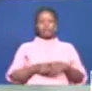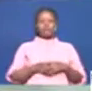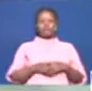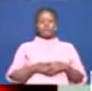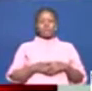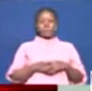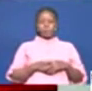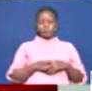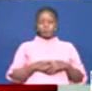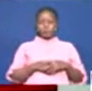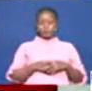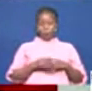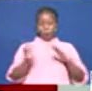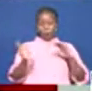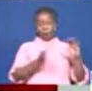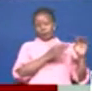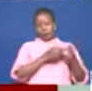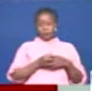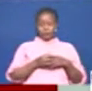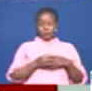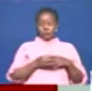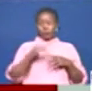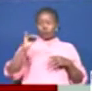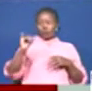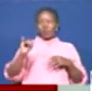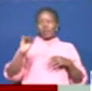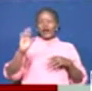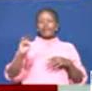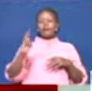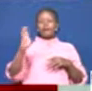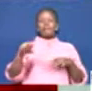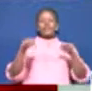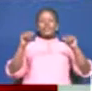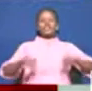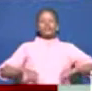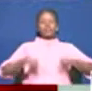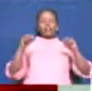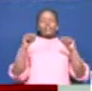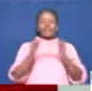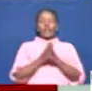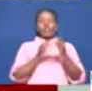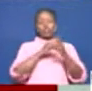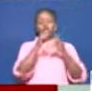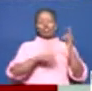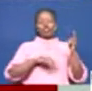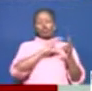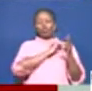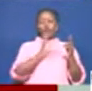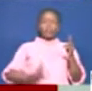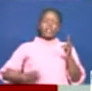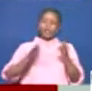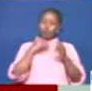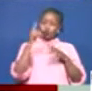the Independent Electoral and Boundaries Commission Chair Wafula Chebukati, and two commissioners want the seven-judge bench